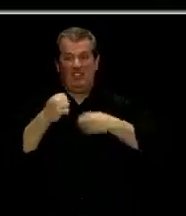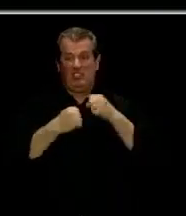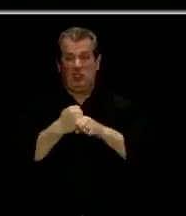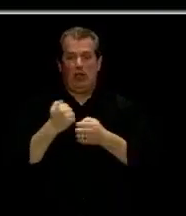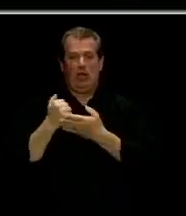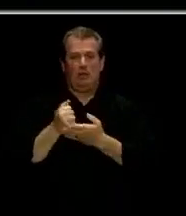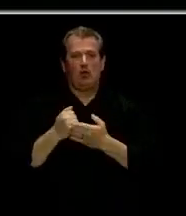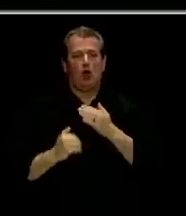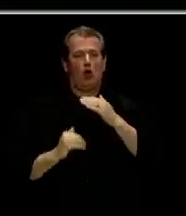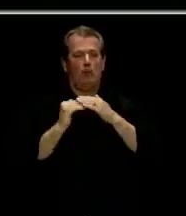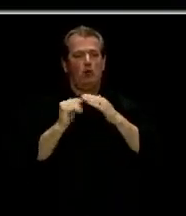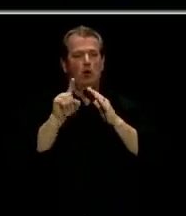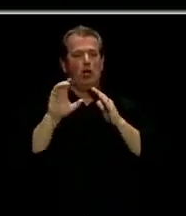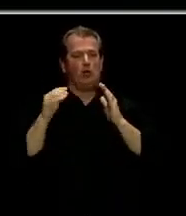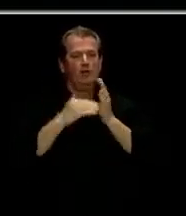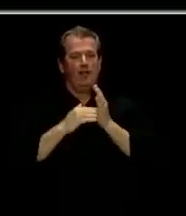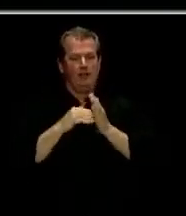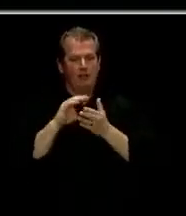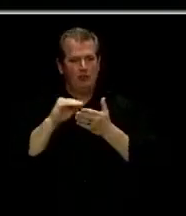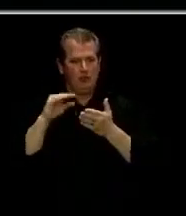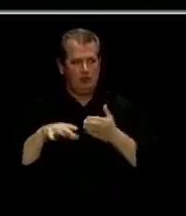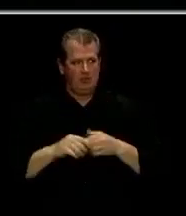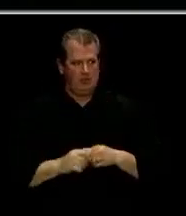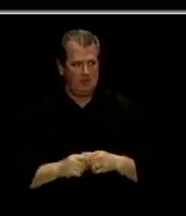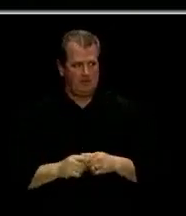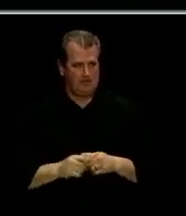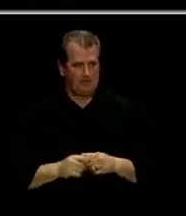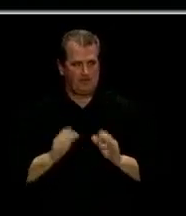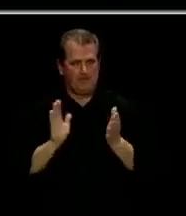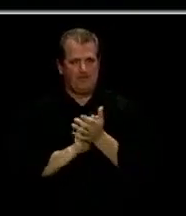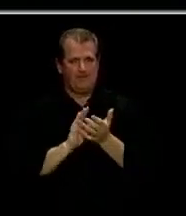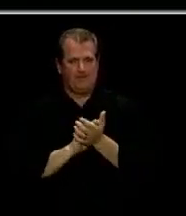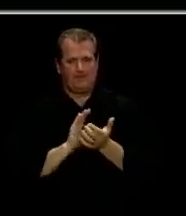100,000 students. And that's a program, yes.